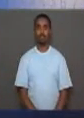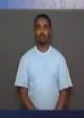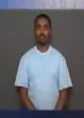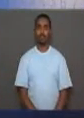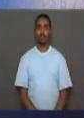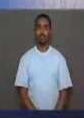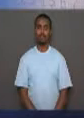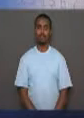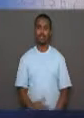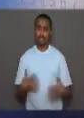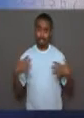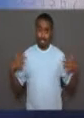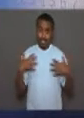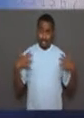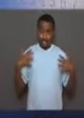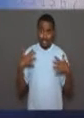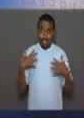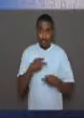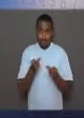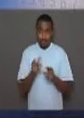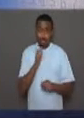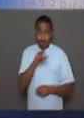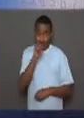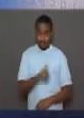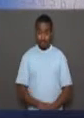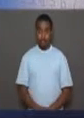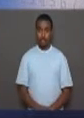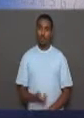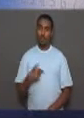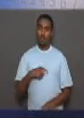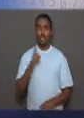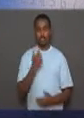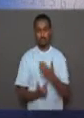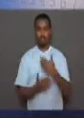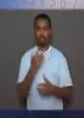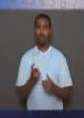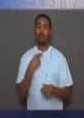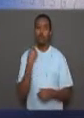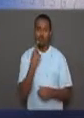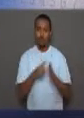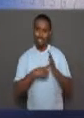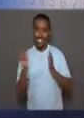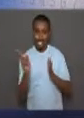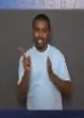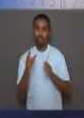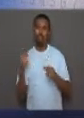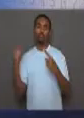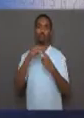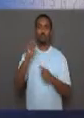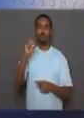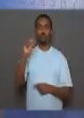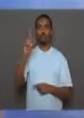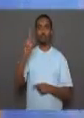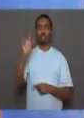That is a frightening scenario, is it not? We will need to discuss who gets to live on Mars.